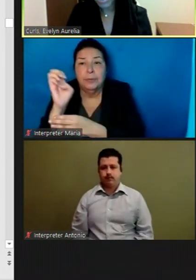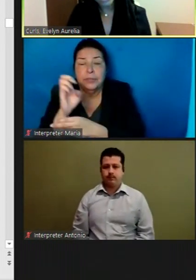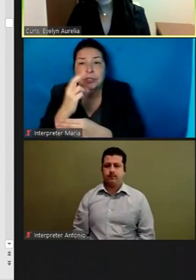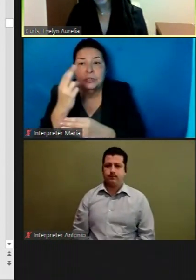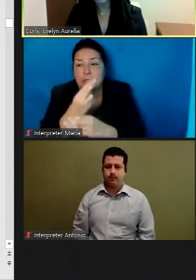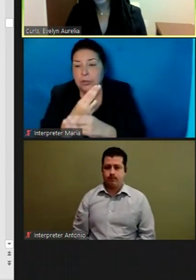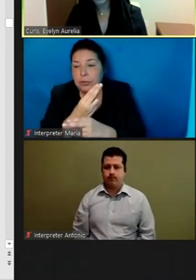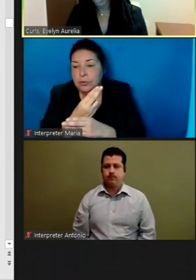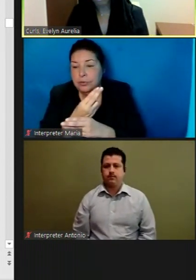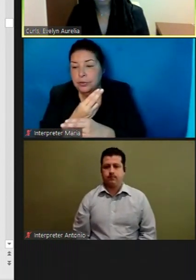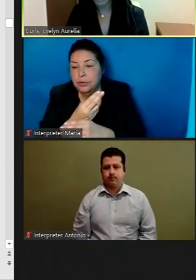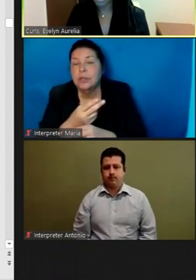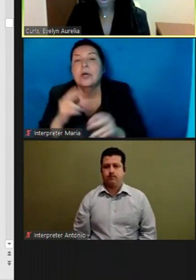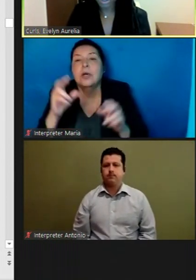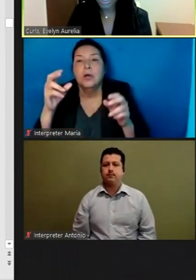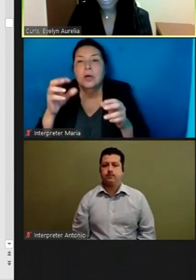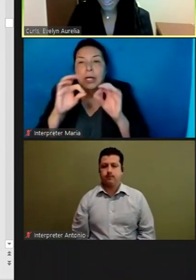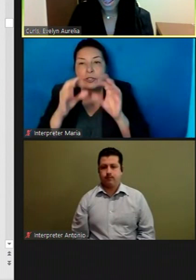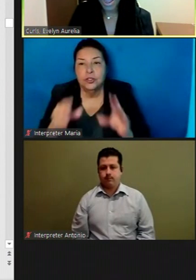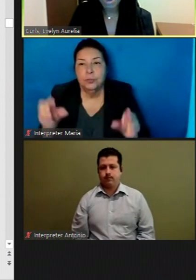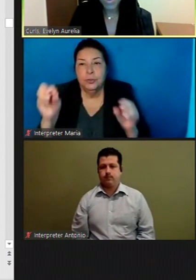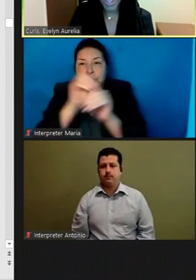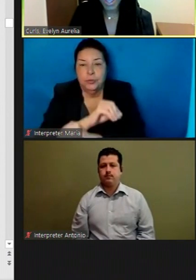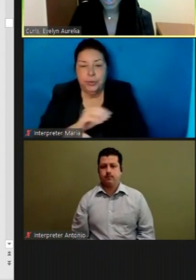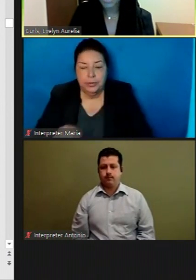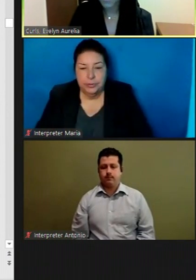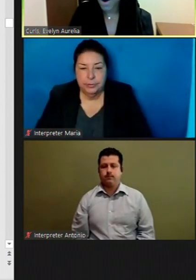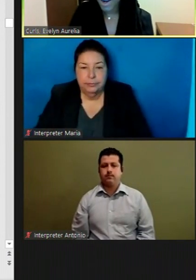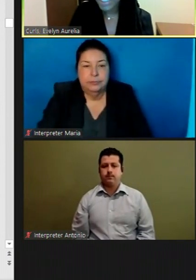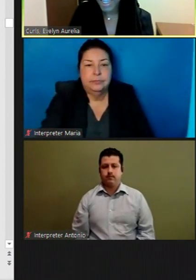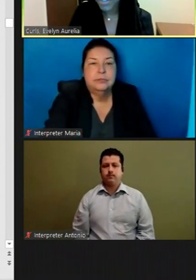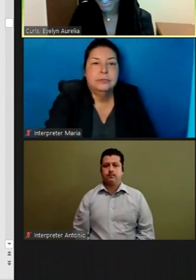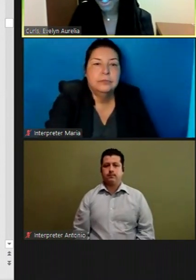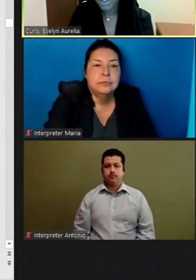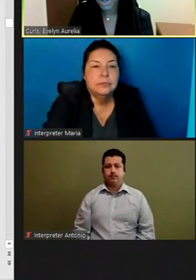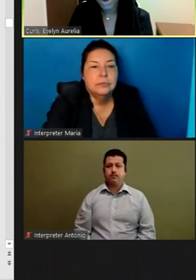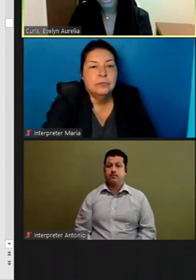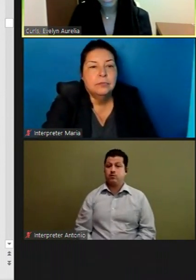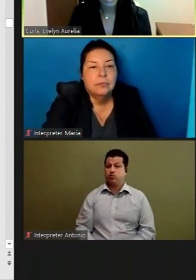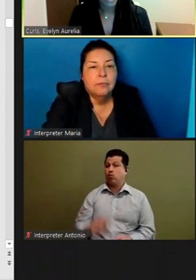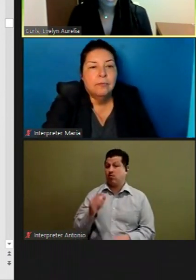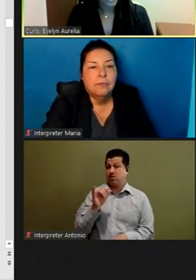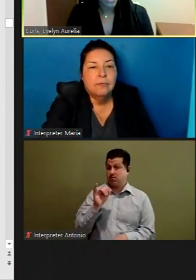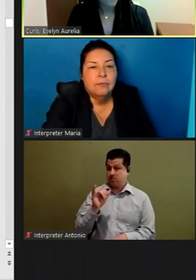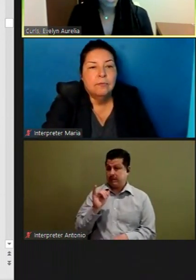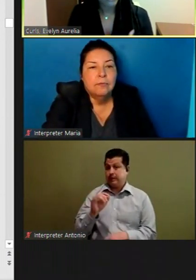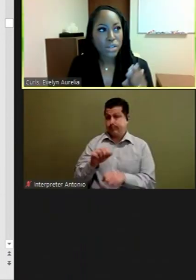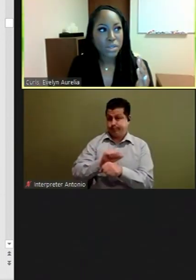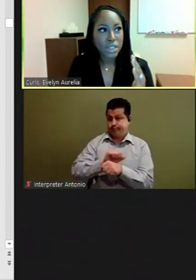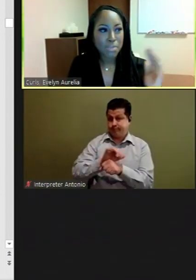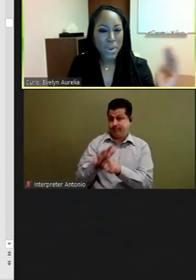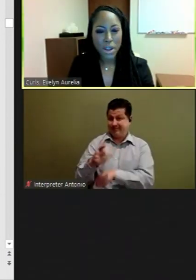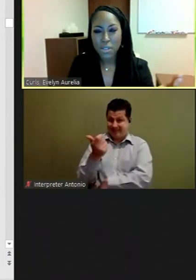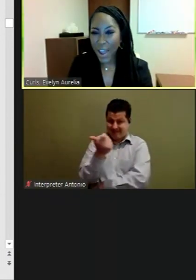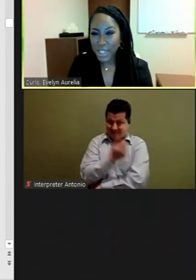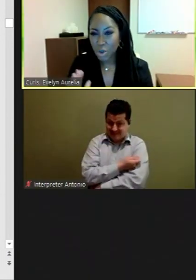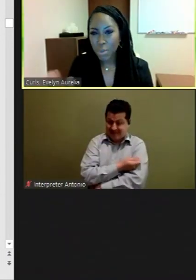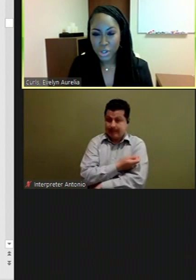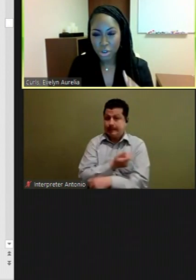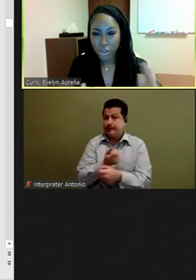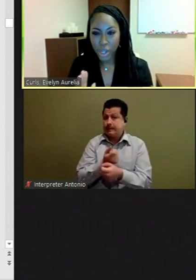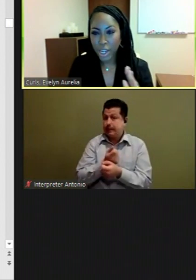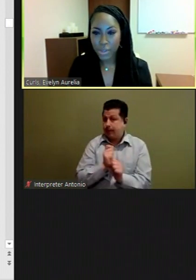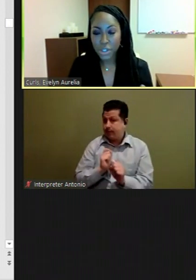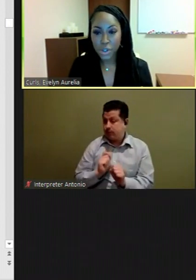million vaccines given across the world. And as far as safety is concerned, depending on Pfizer